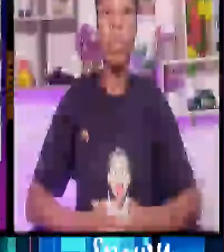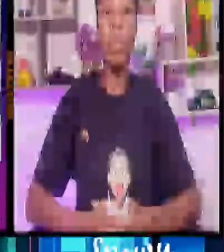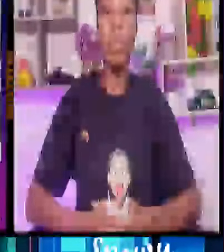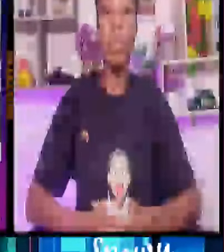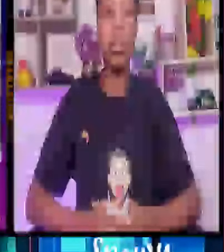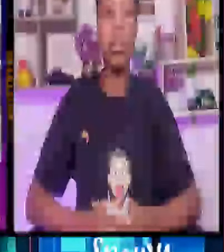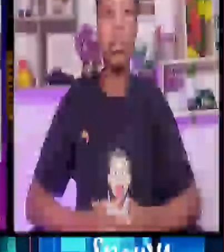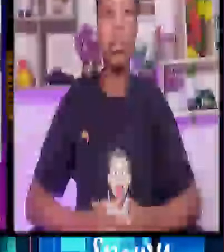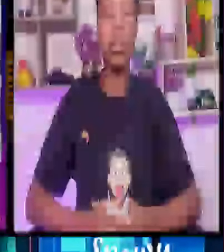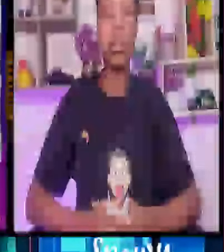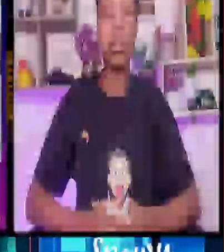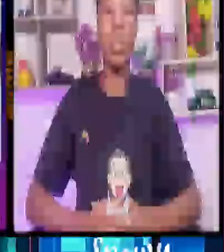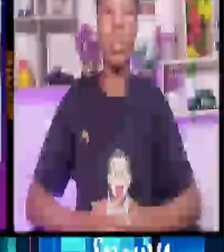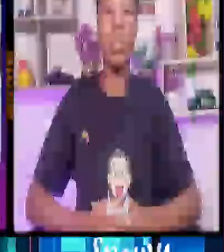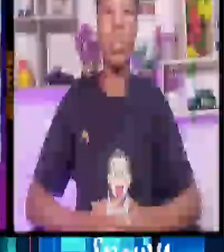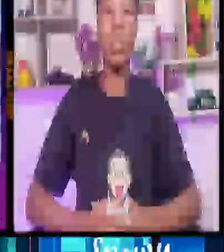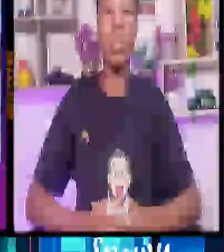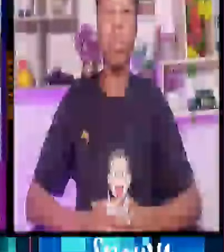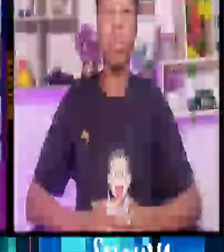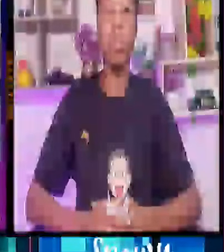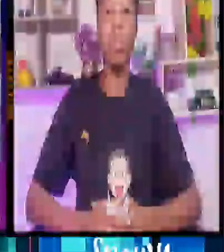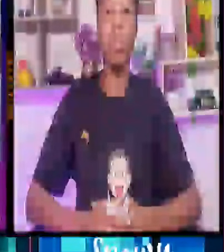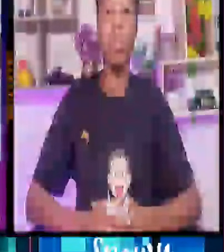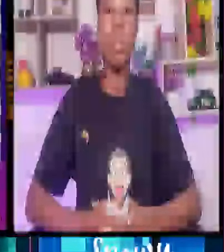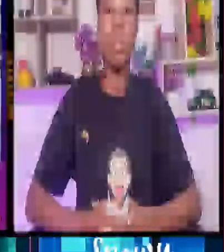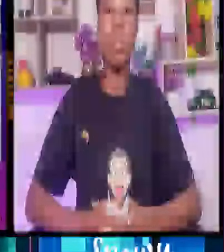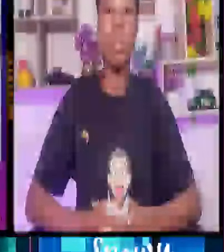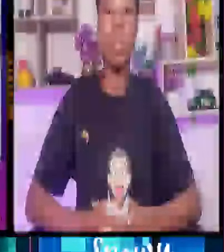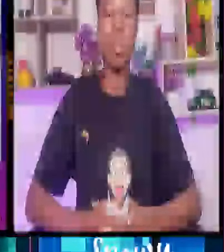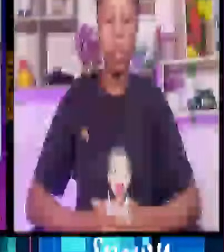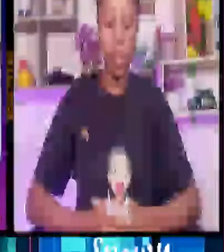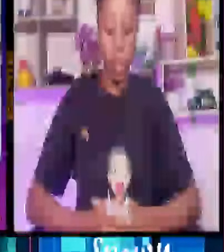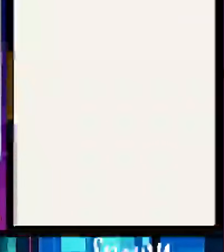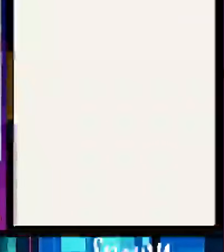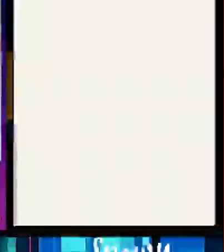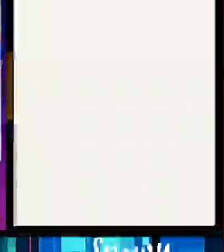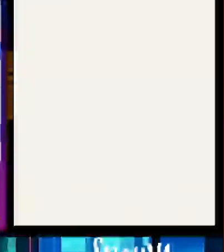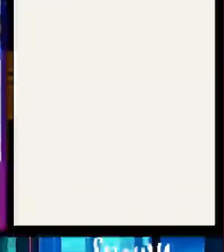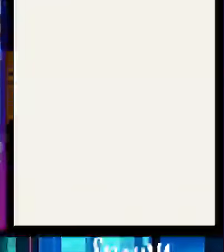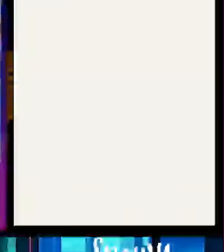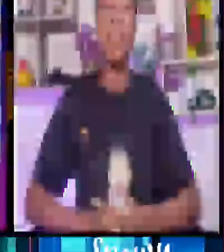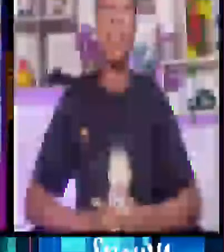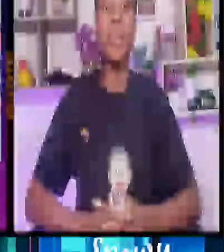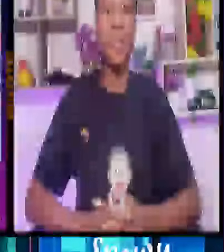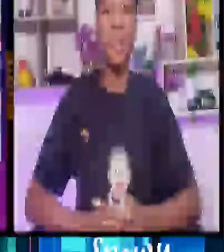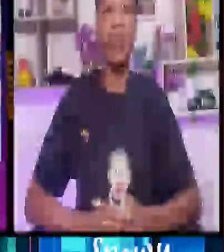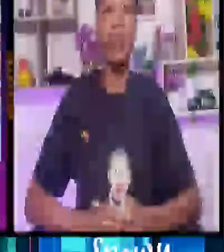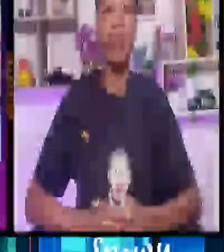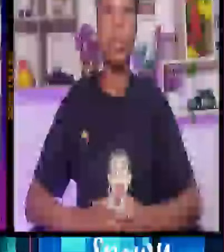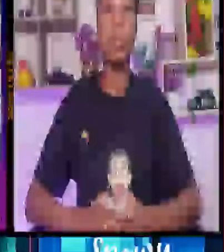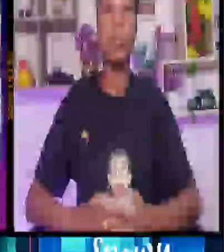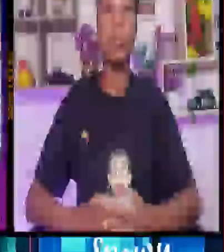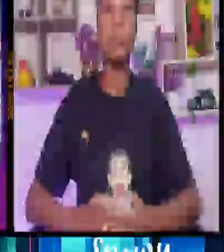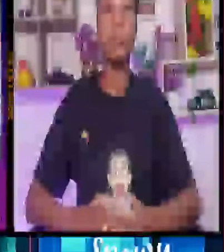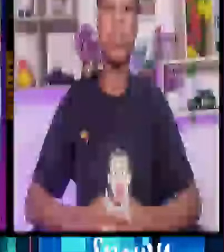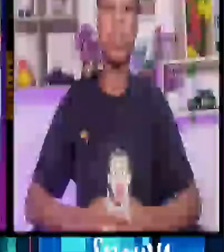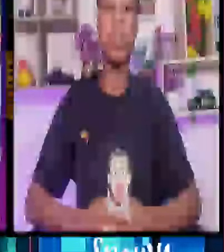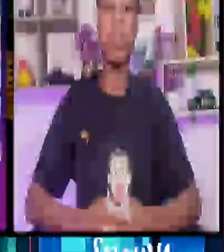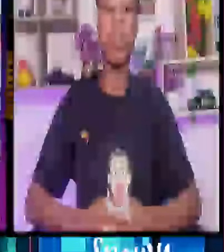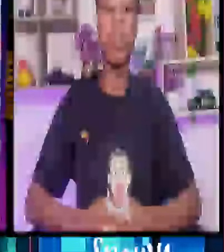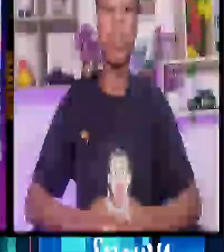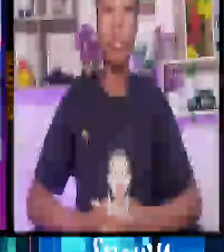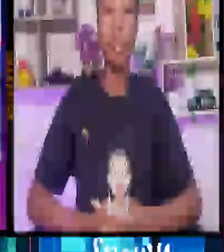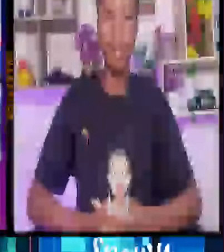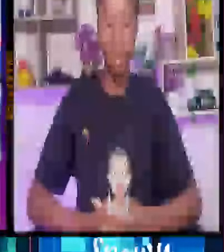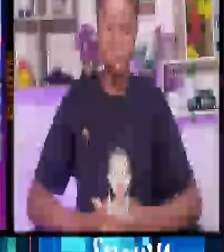saying. What are we rebuilding? Let's talk about the rebuilding. What are we rebuilding for? Nobody told me that this is what